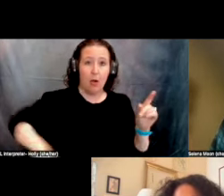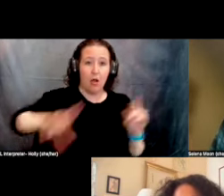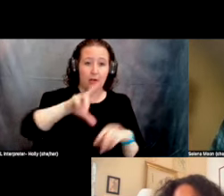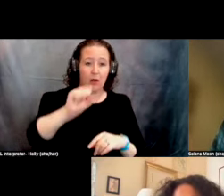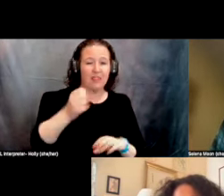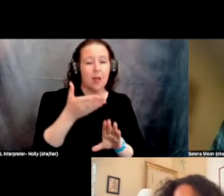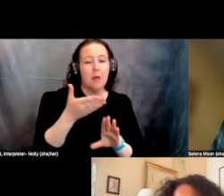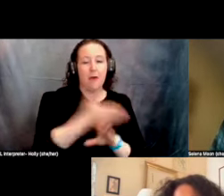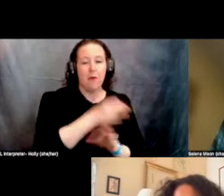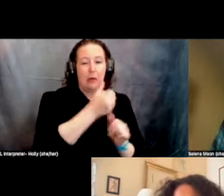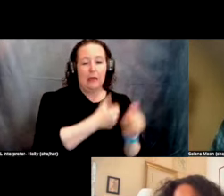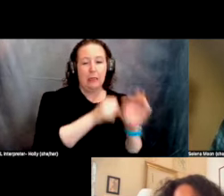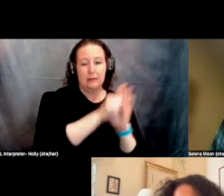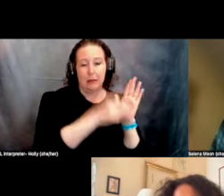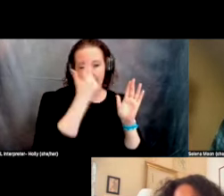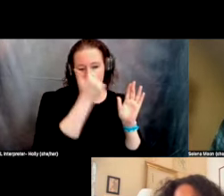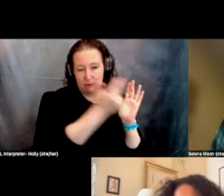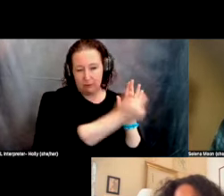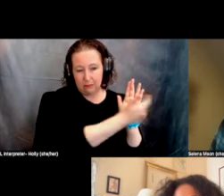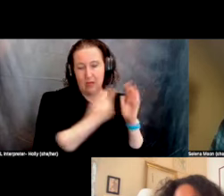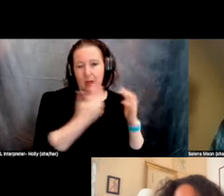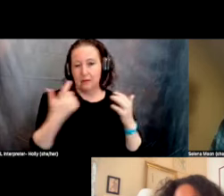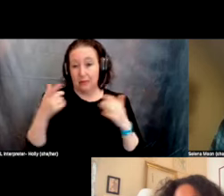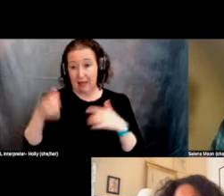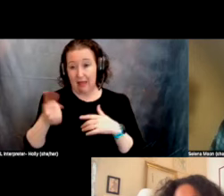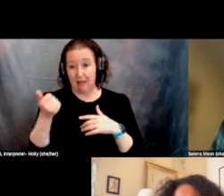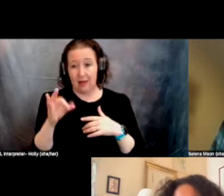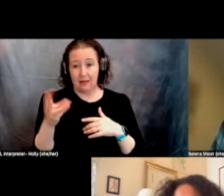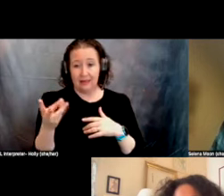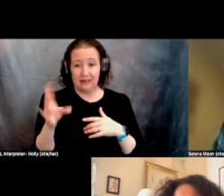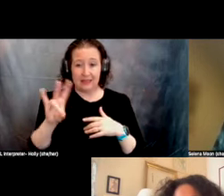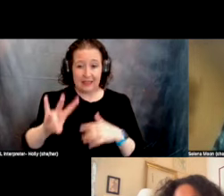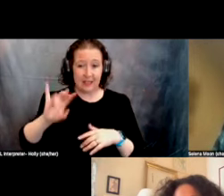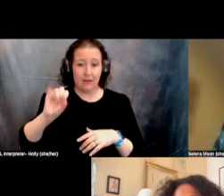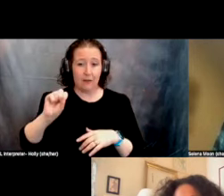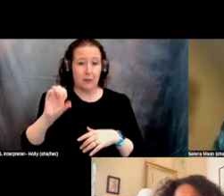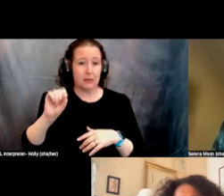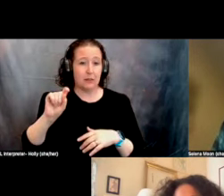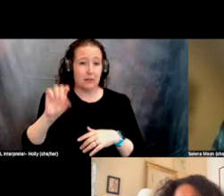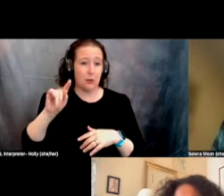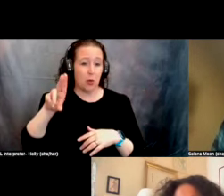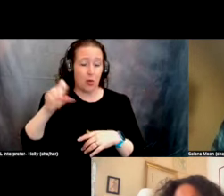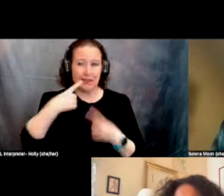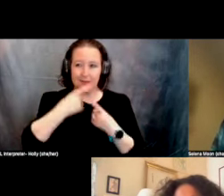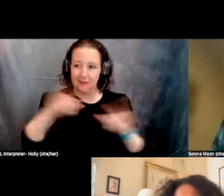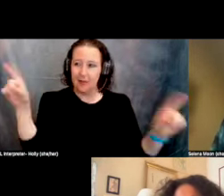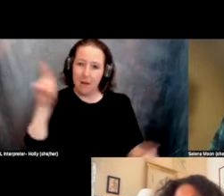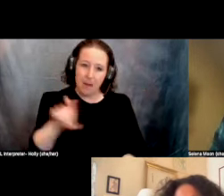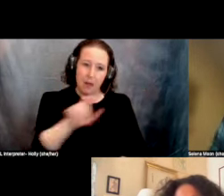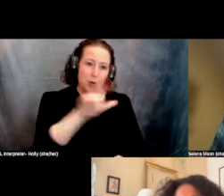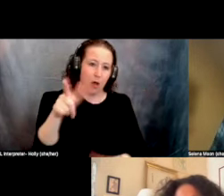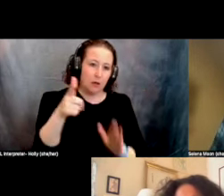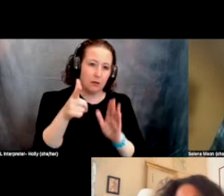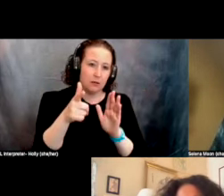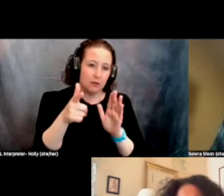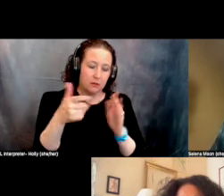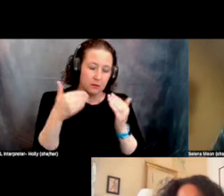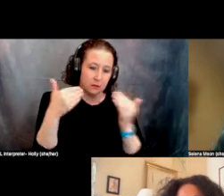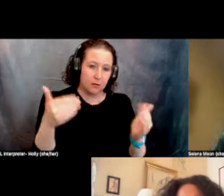kind of deal. So we've seen the Supreme Court in the news quite a bit these days, with some of their historical